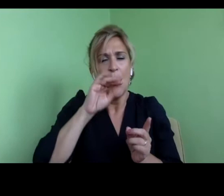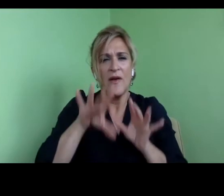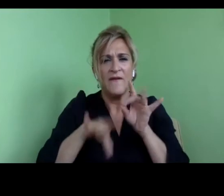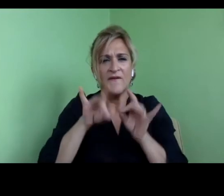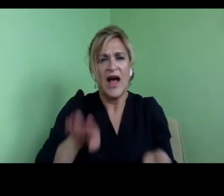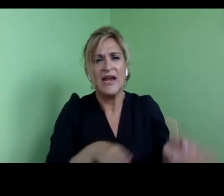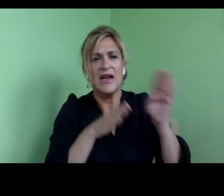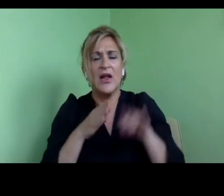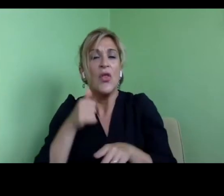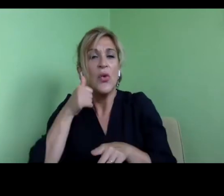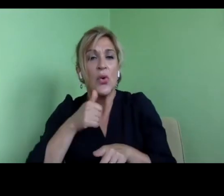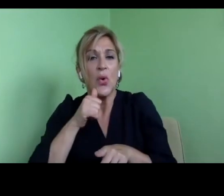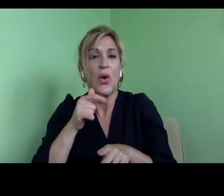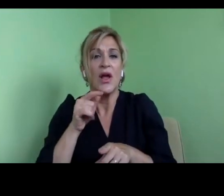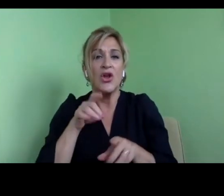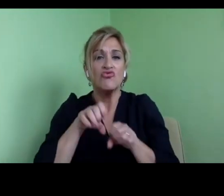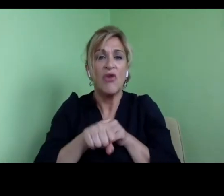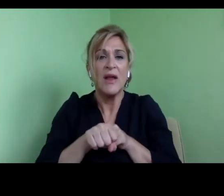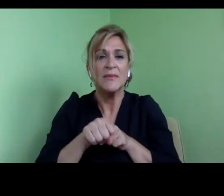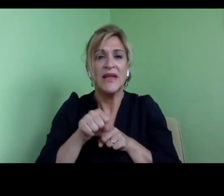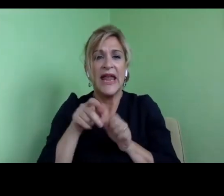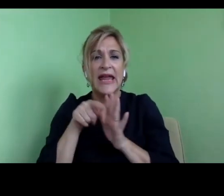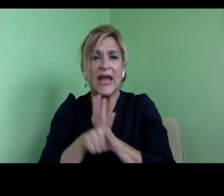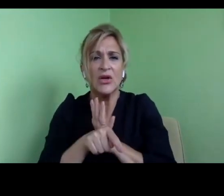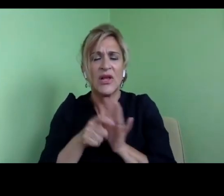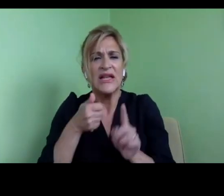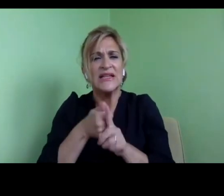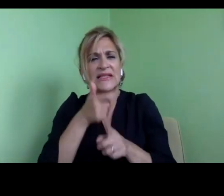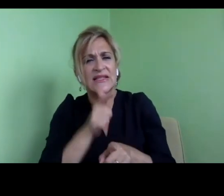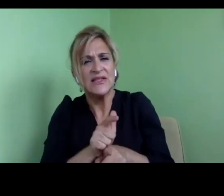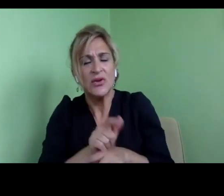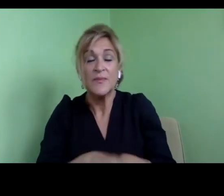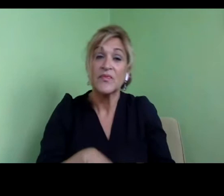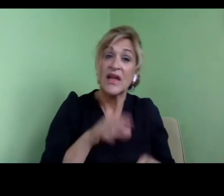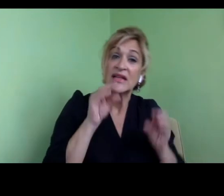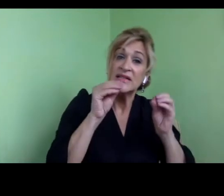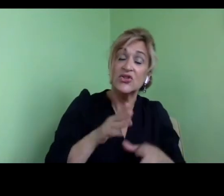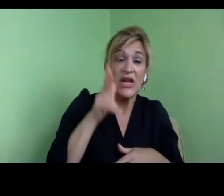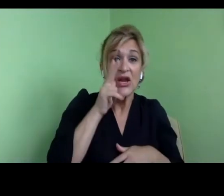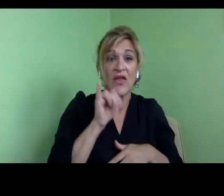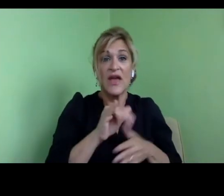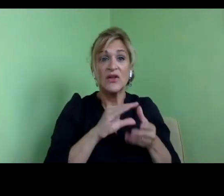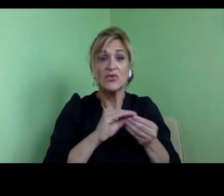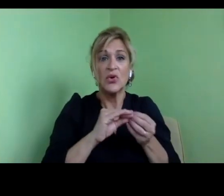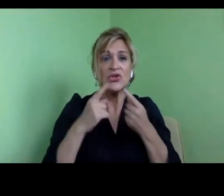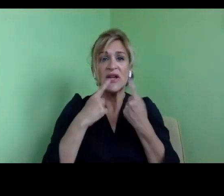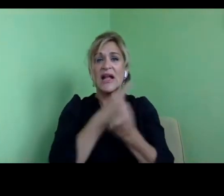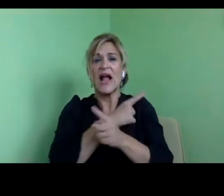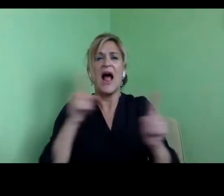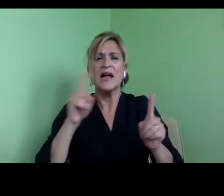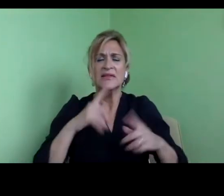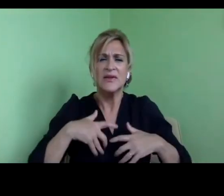girl he raped and killed was actually his own sister. A teacher hears this story and she screams out to her classroom appalled,